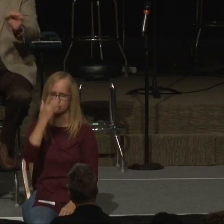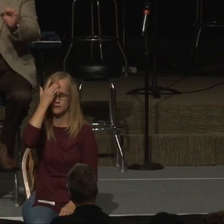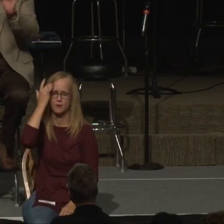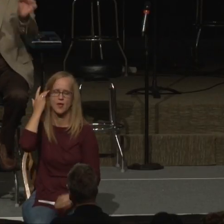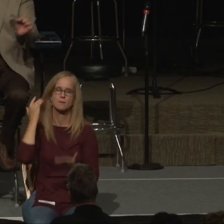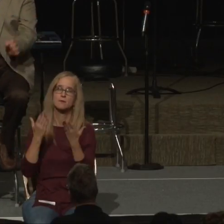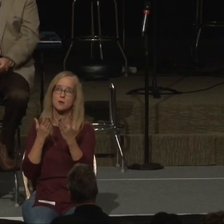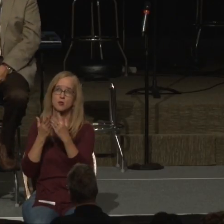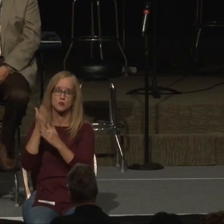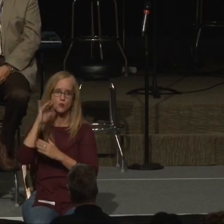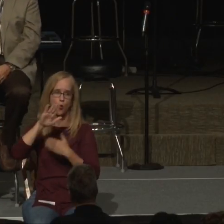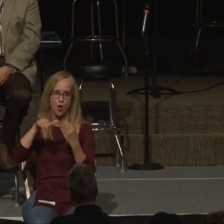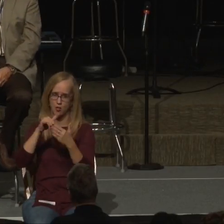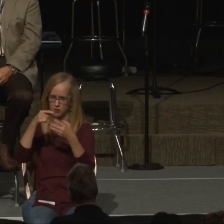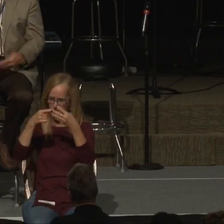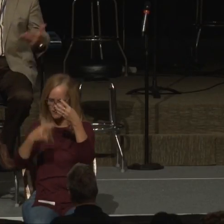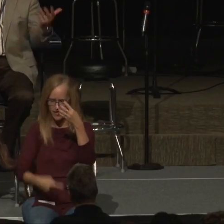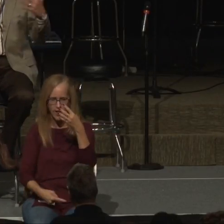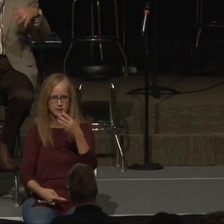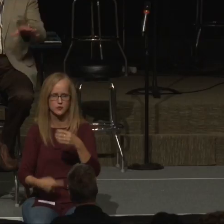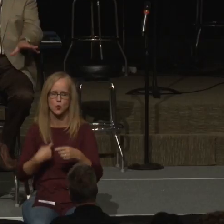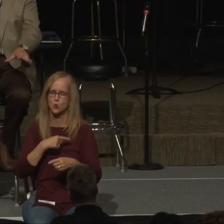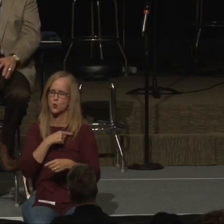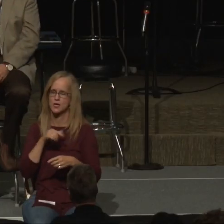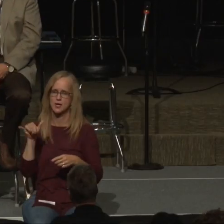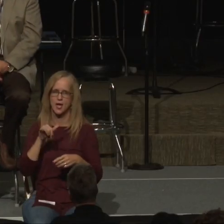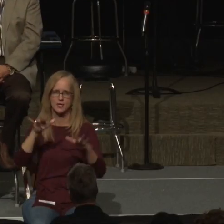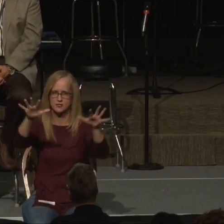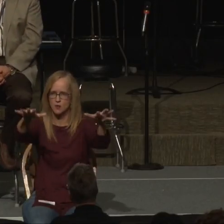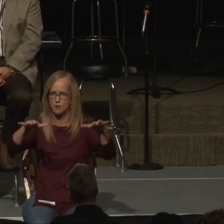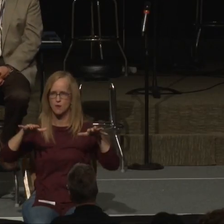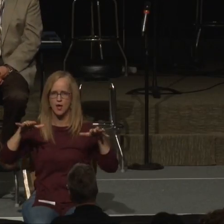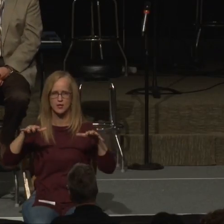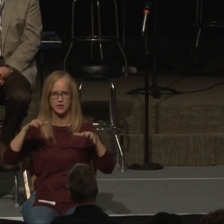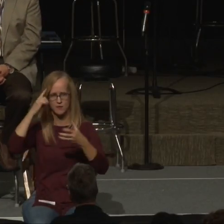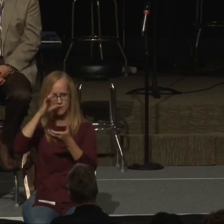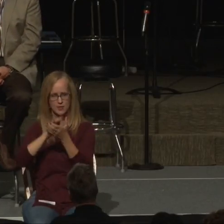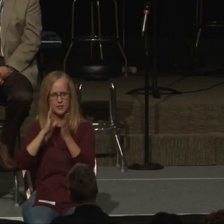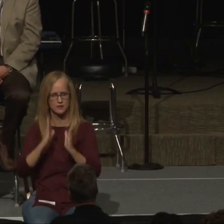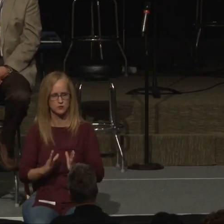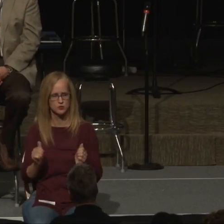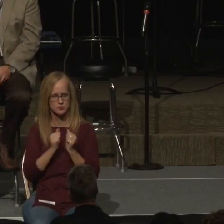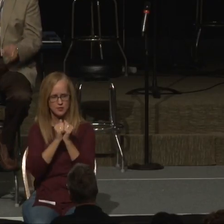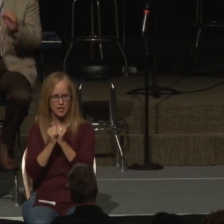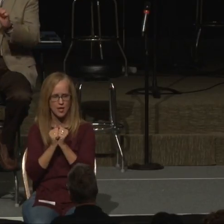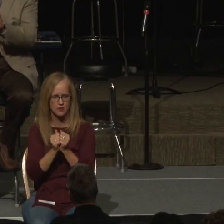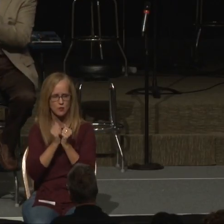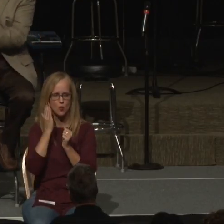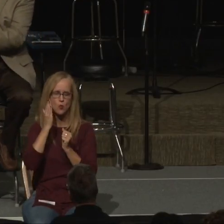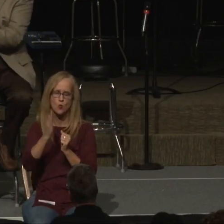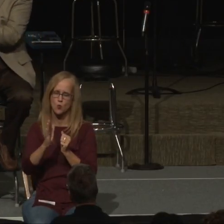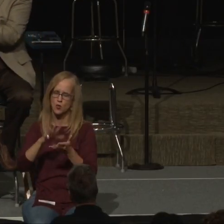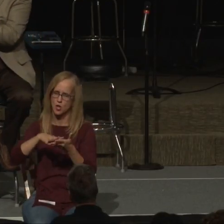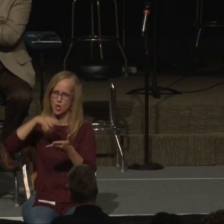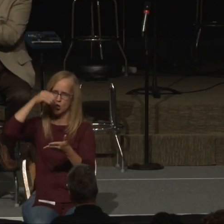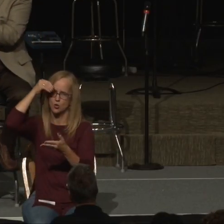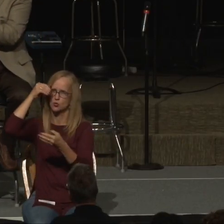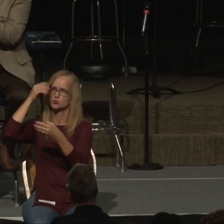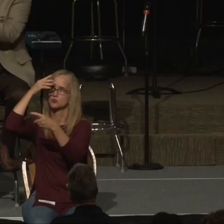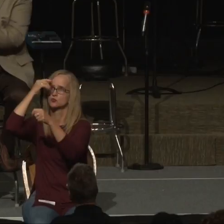And maybe through all of that, we as a body of believers together will learn to trust